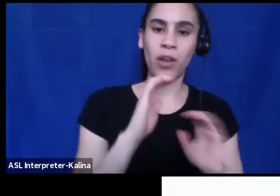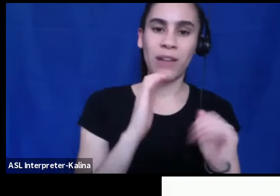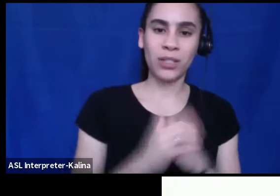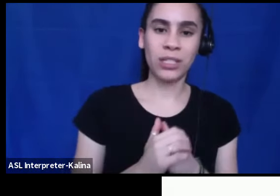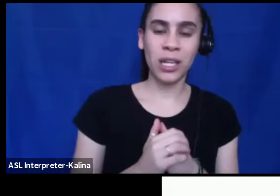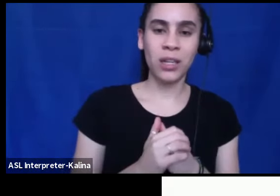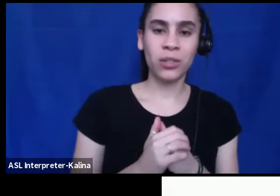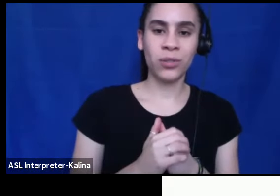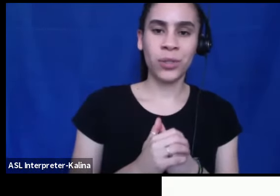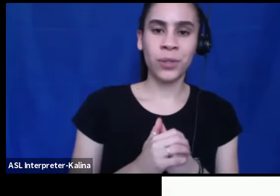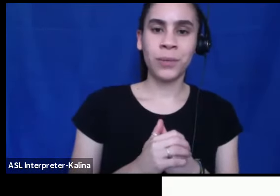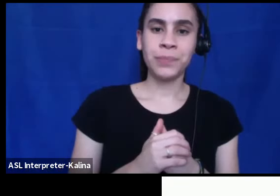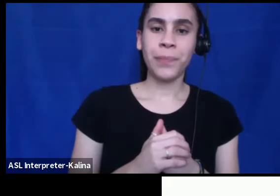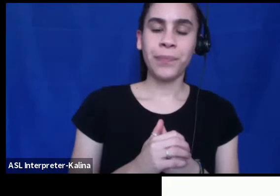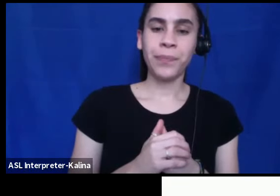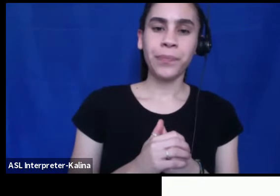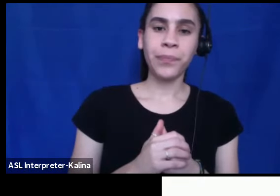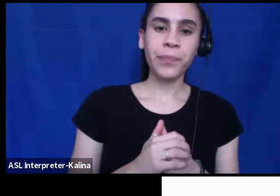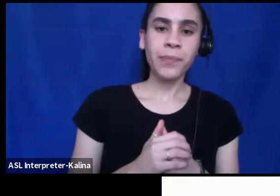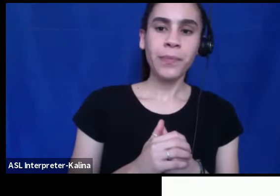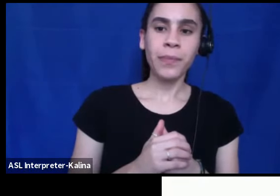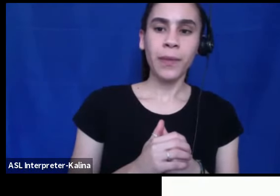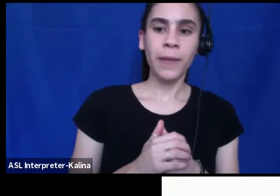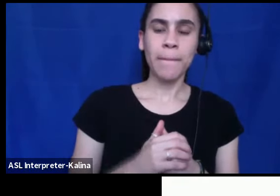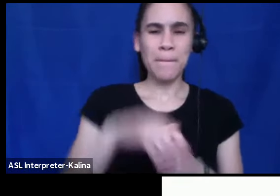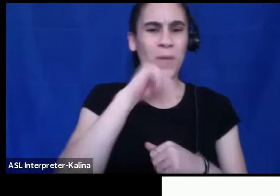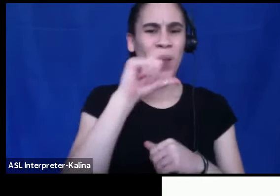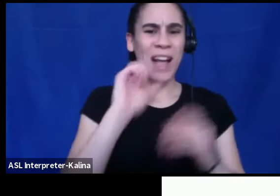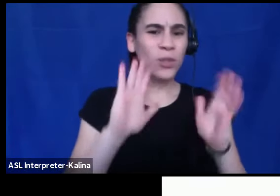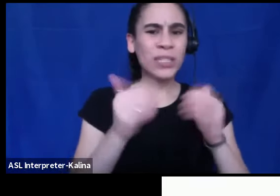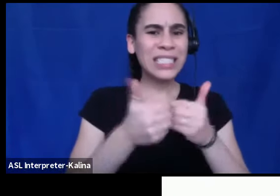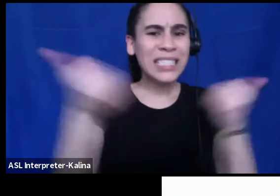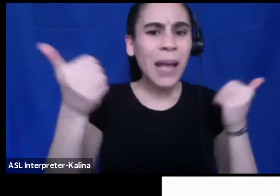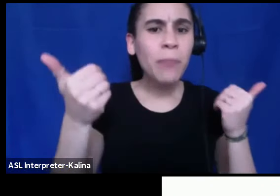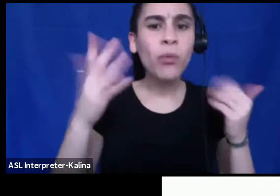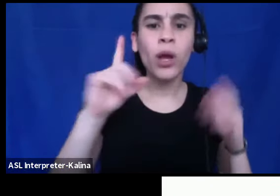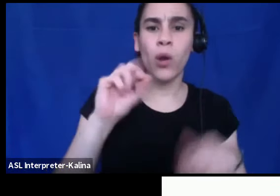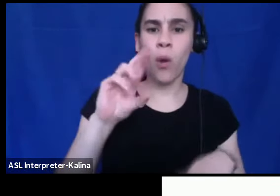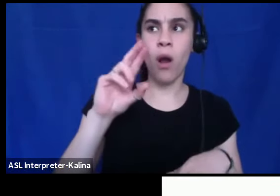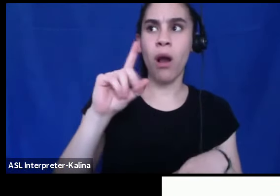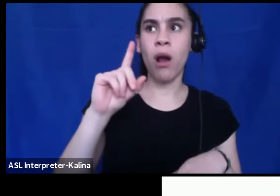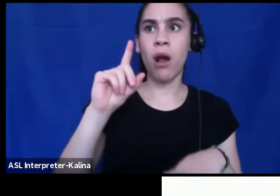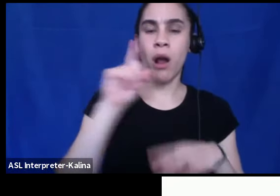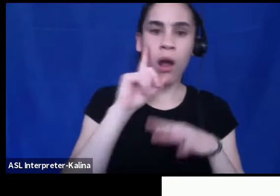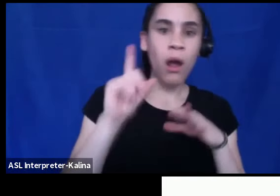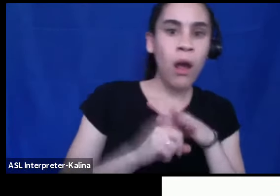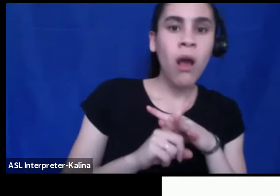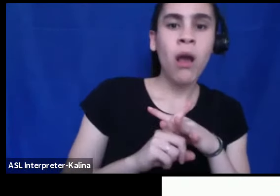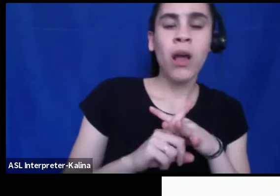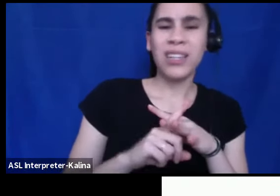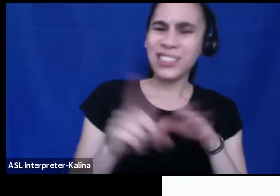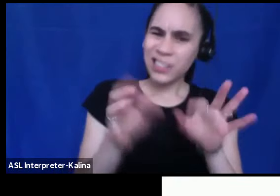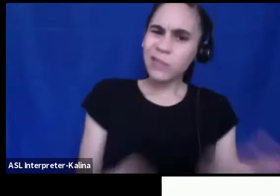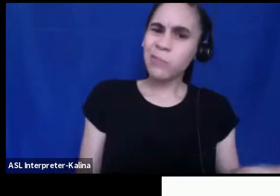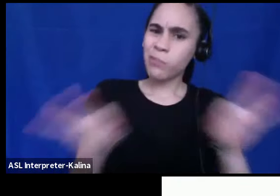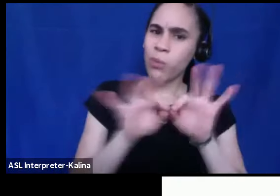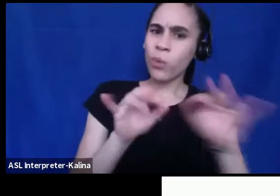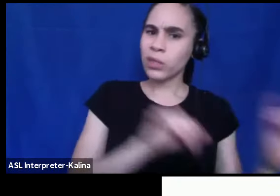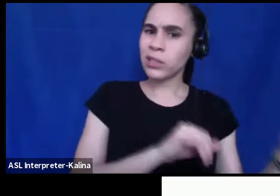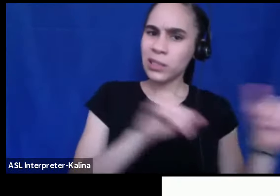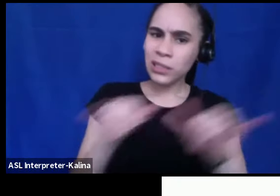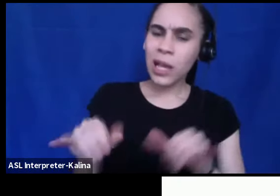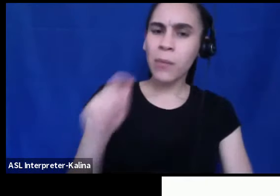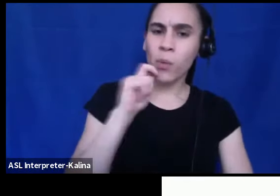mean, that does not need to be something that's separate or an afterthought. It's just as important as race and gender. And so